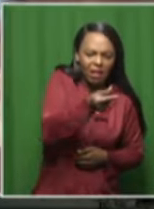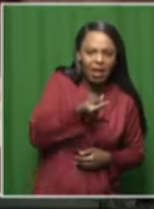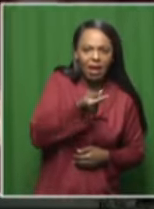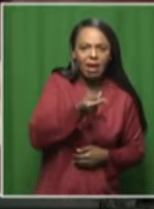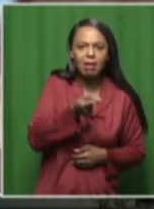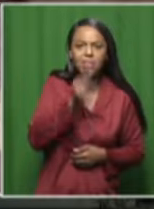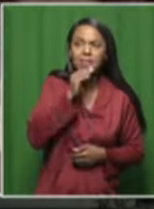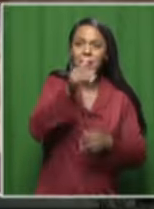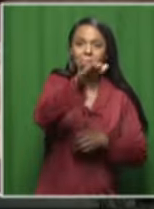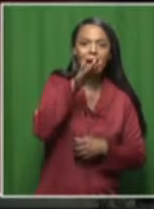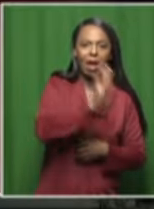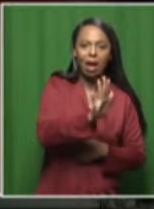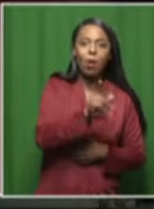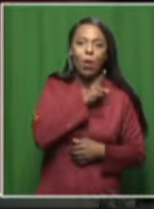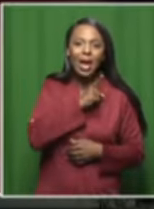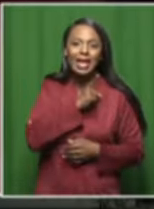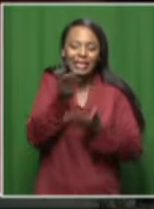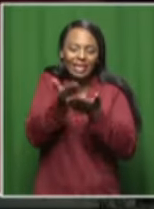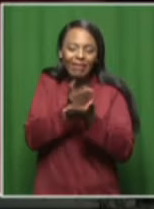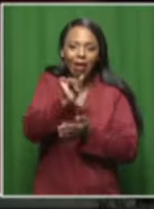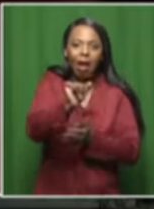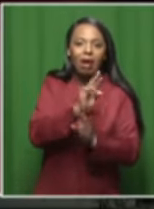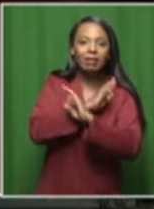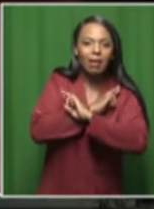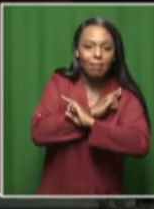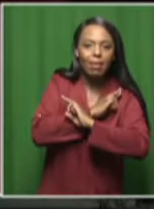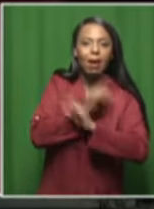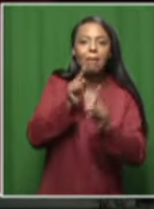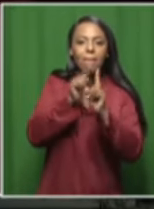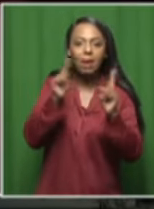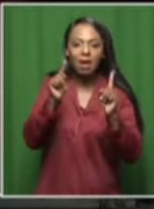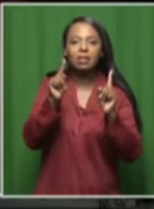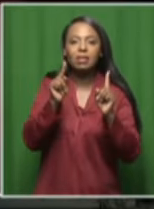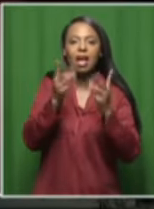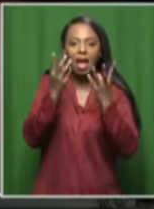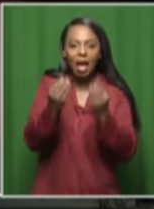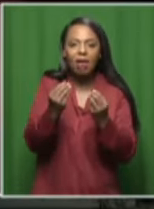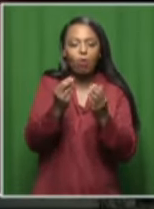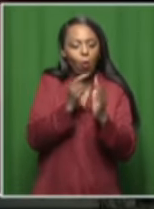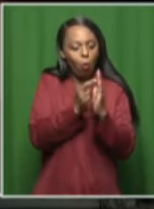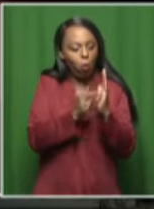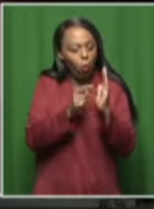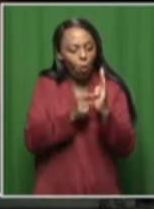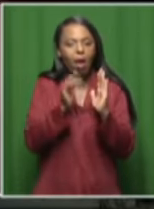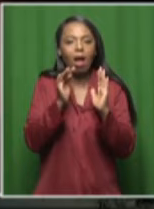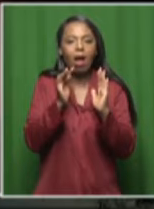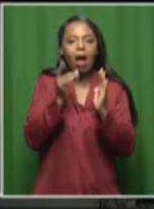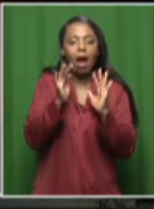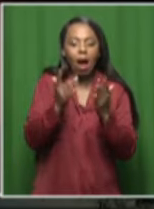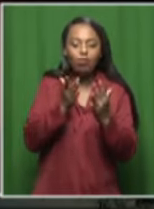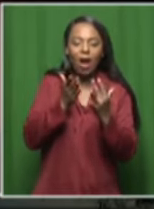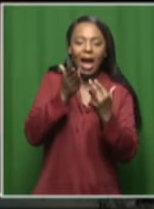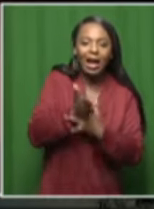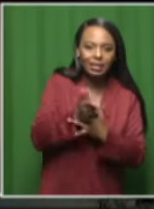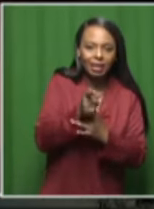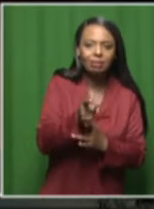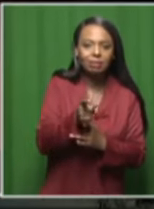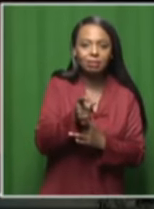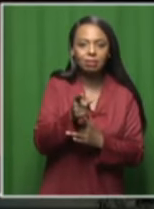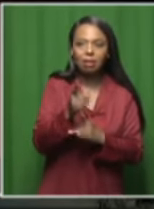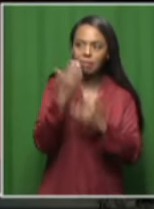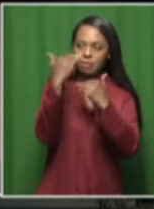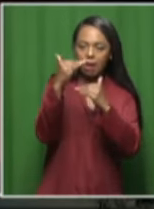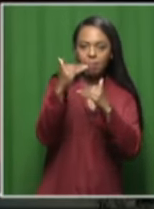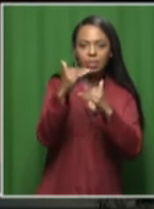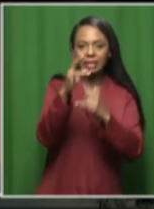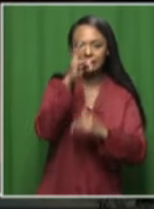It's your retirement savings, but with a component that's more accessible because, there are other things in life other